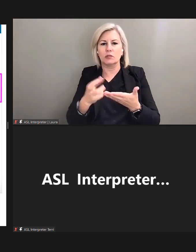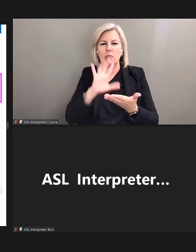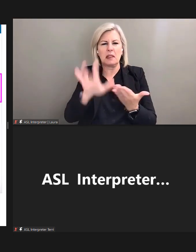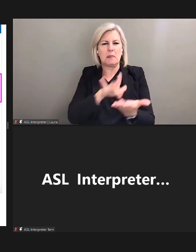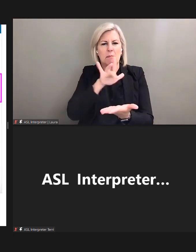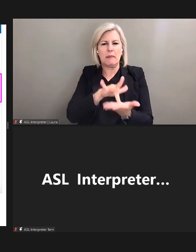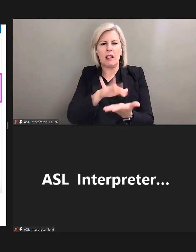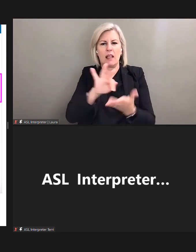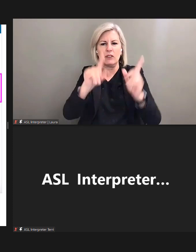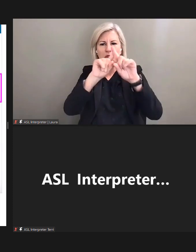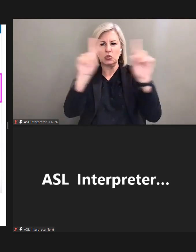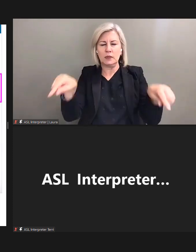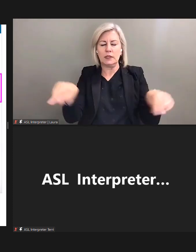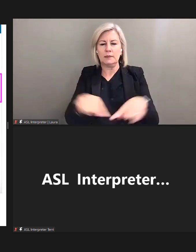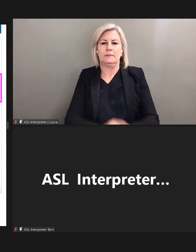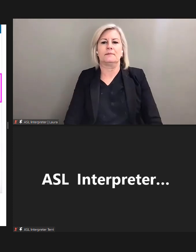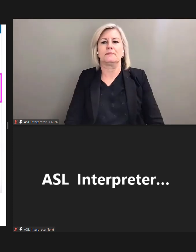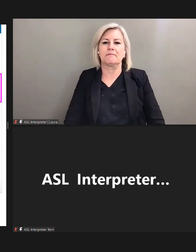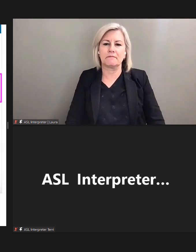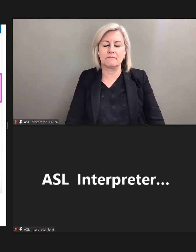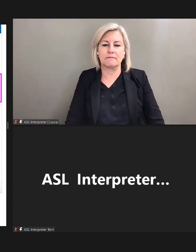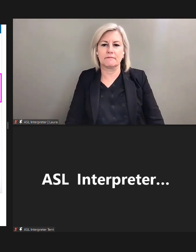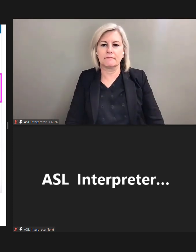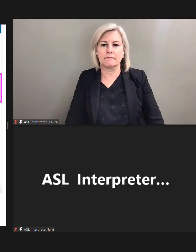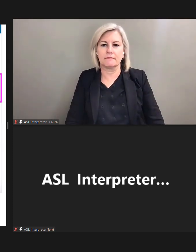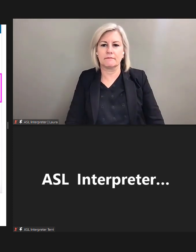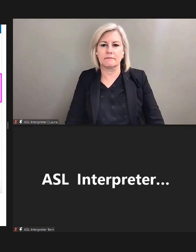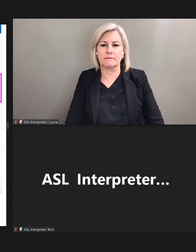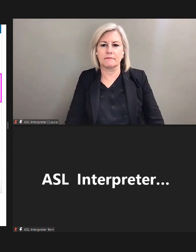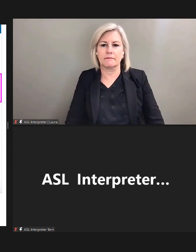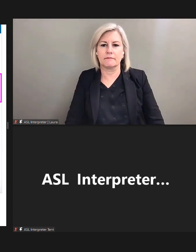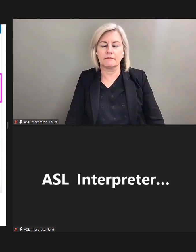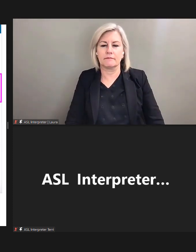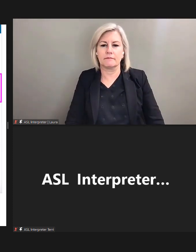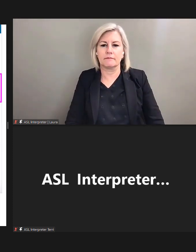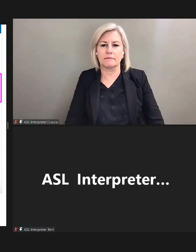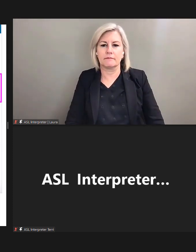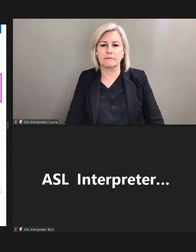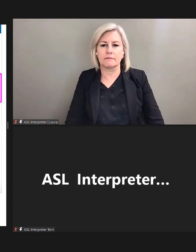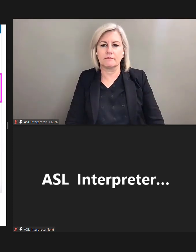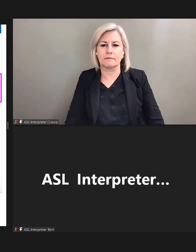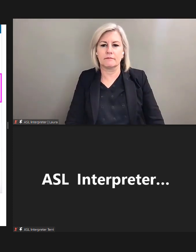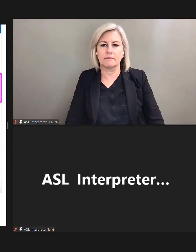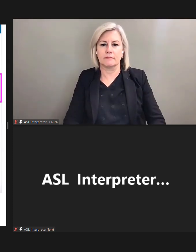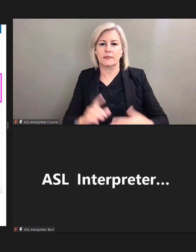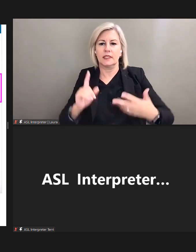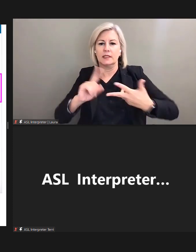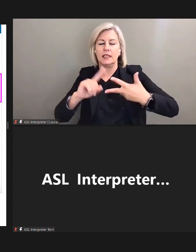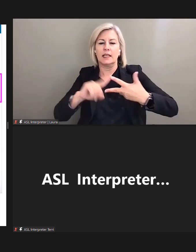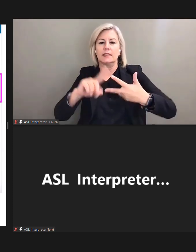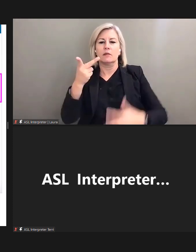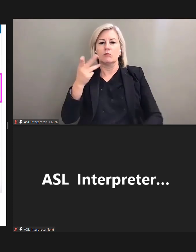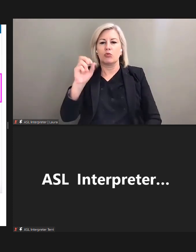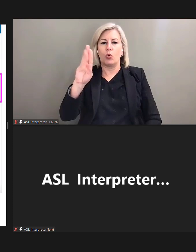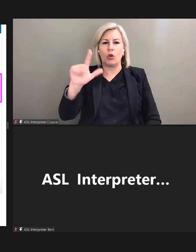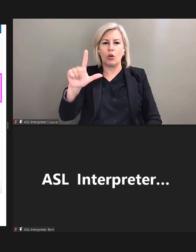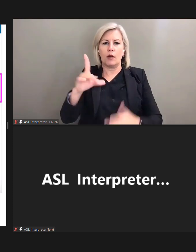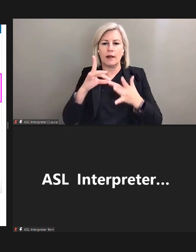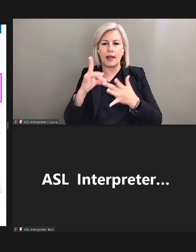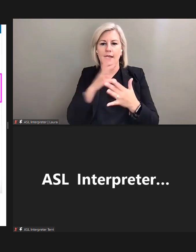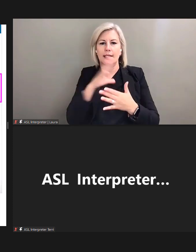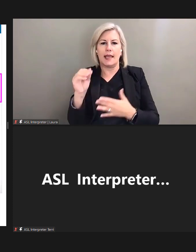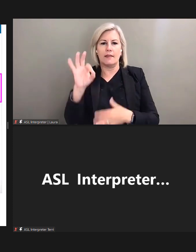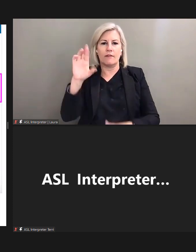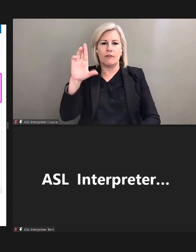the middle of your screen there, right? The second area that says protocol guides and